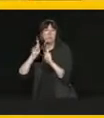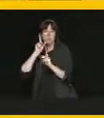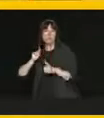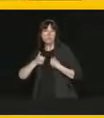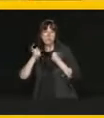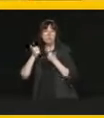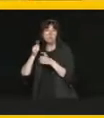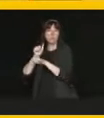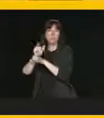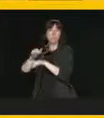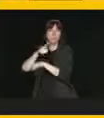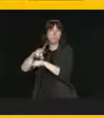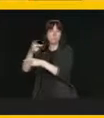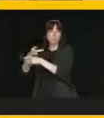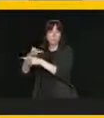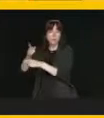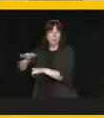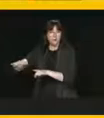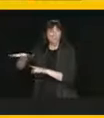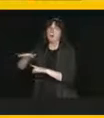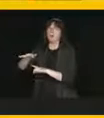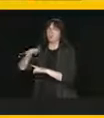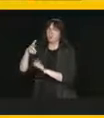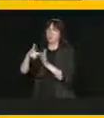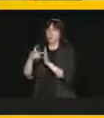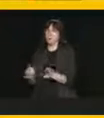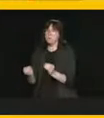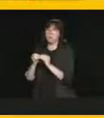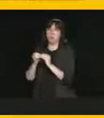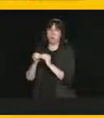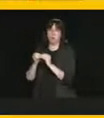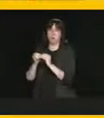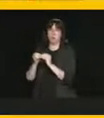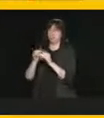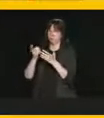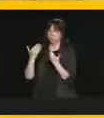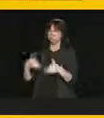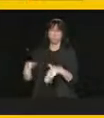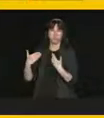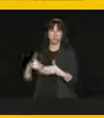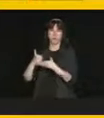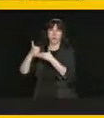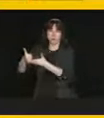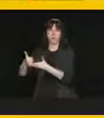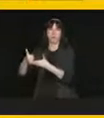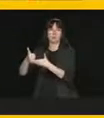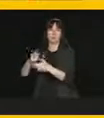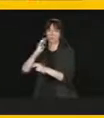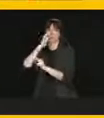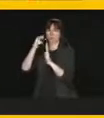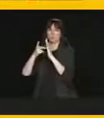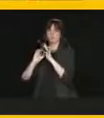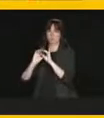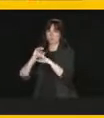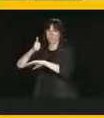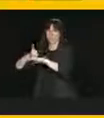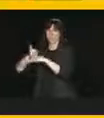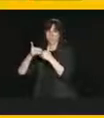in long-term care facilities, more robust measures will have to remain in place longer.